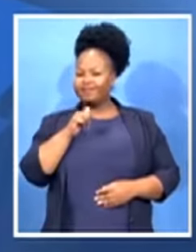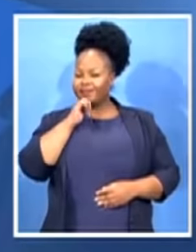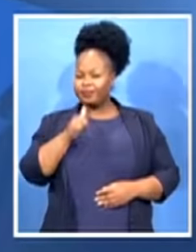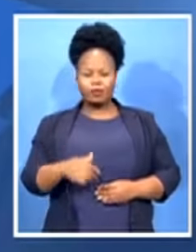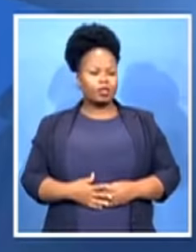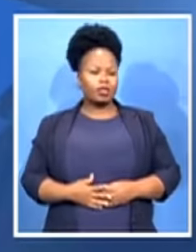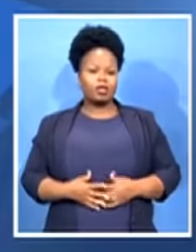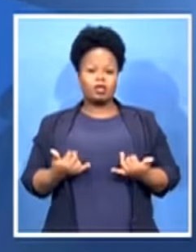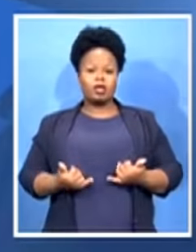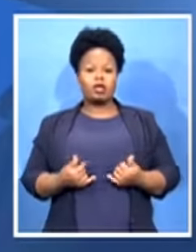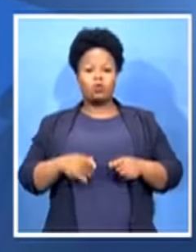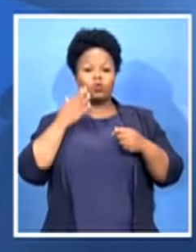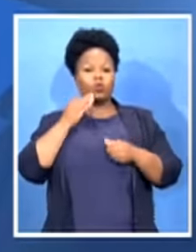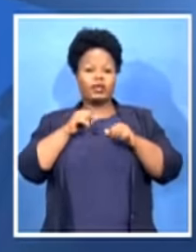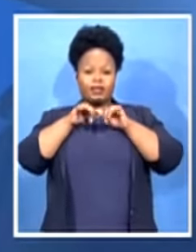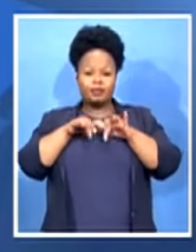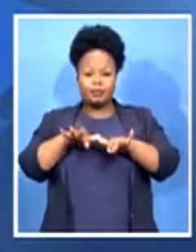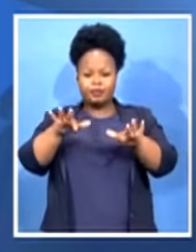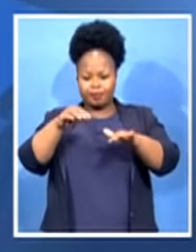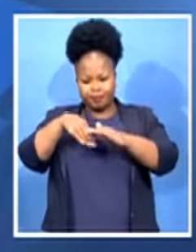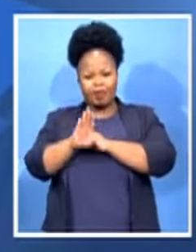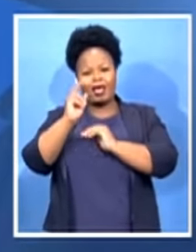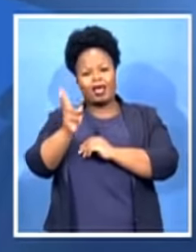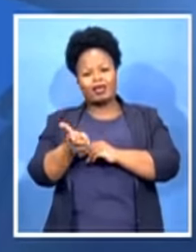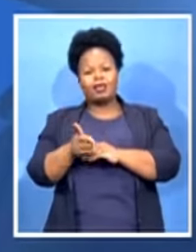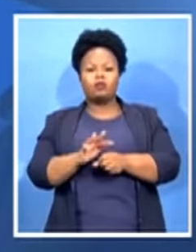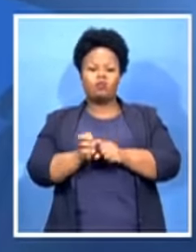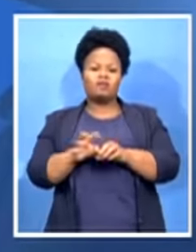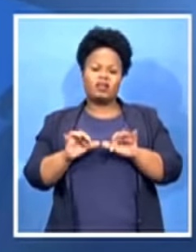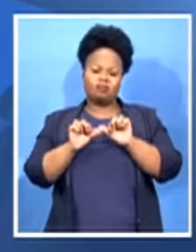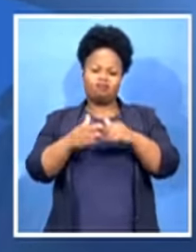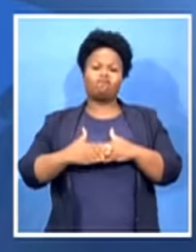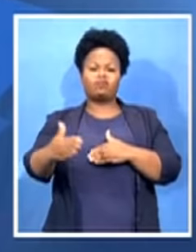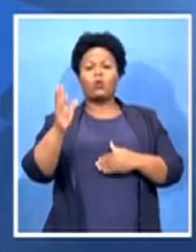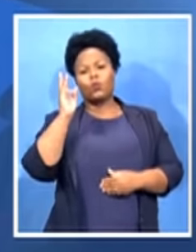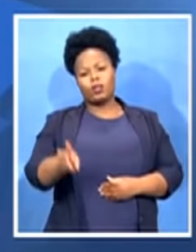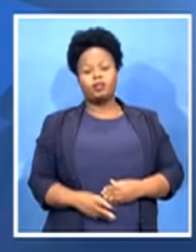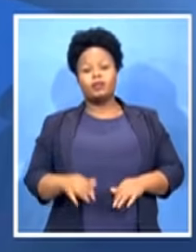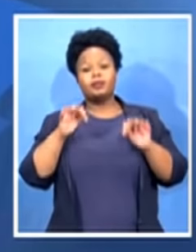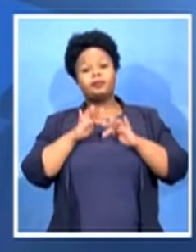still will be having coronavirus, and the behavior of our people